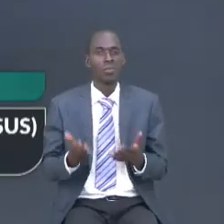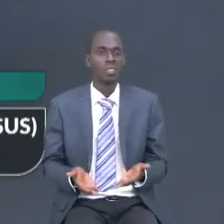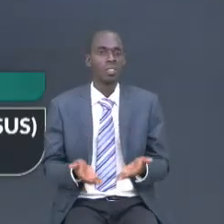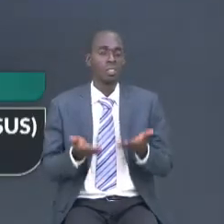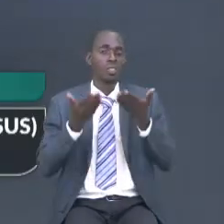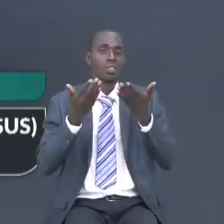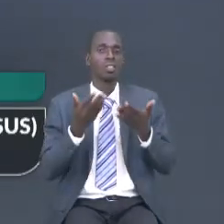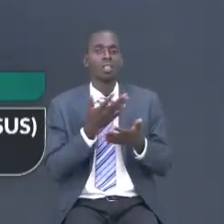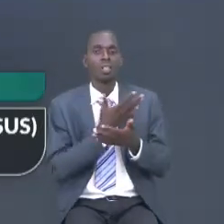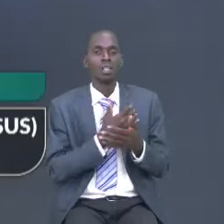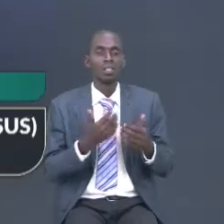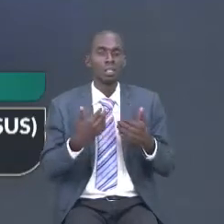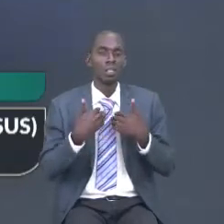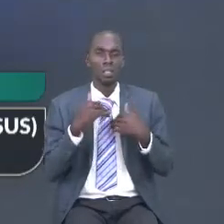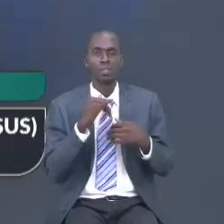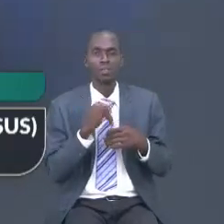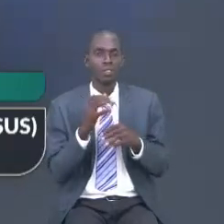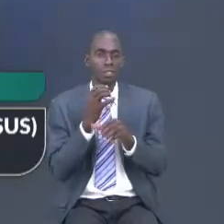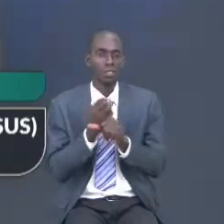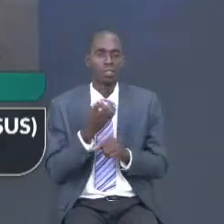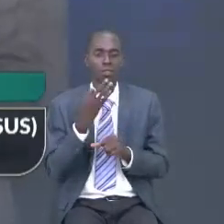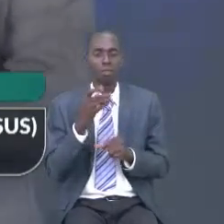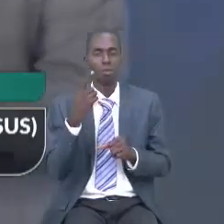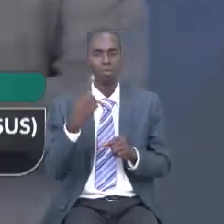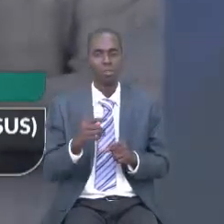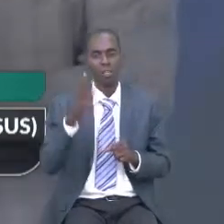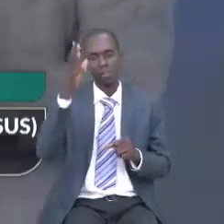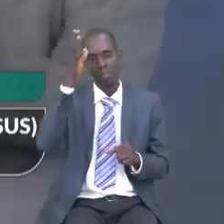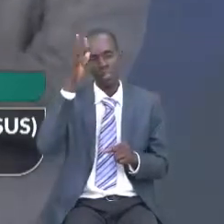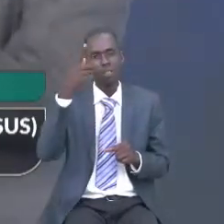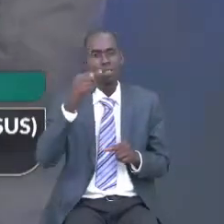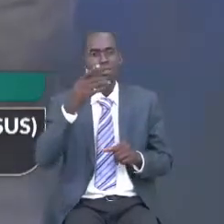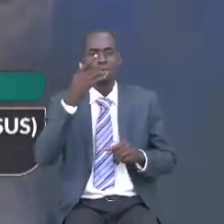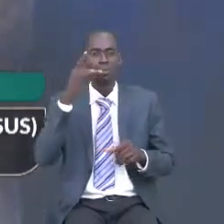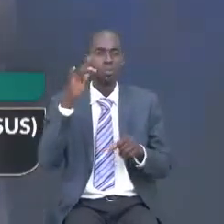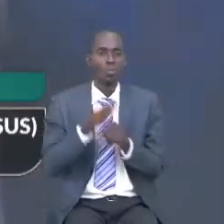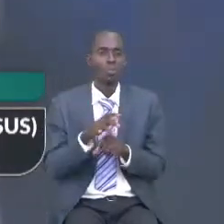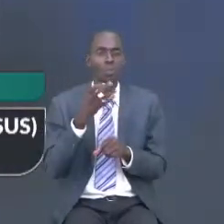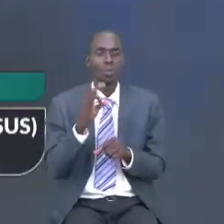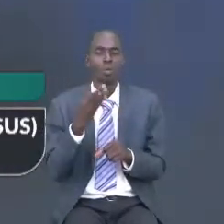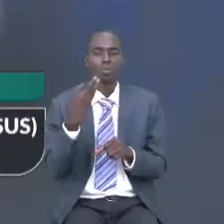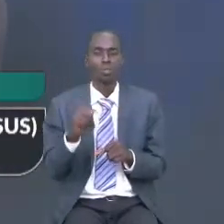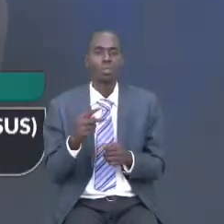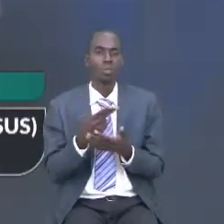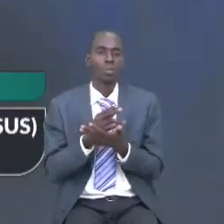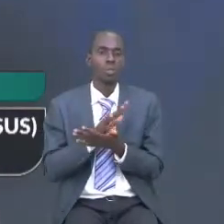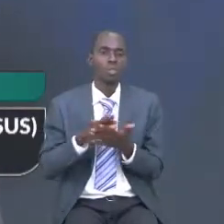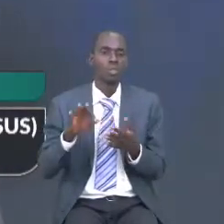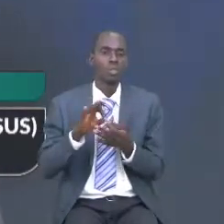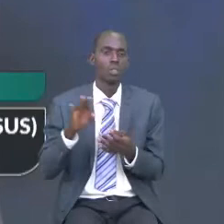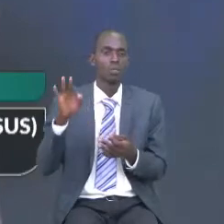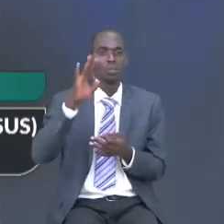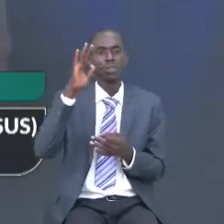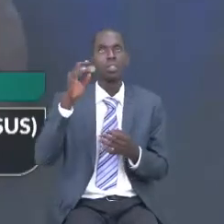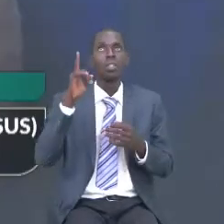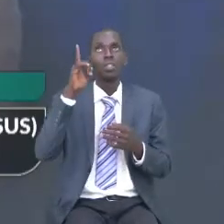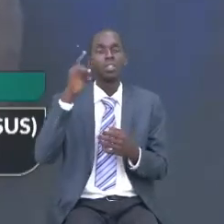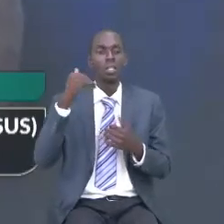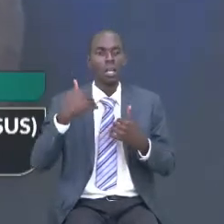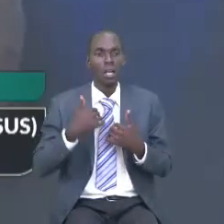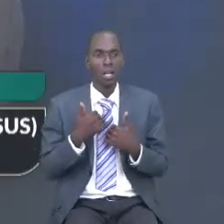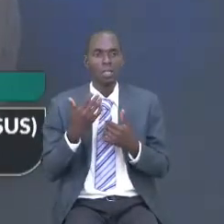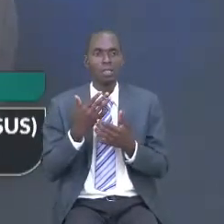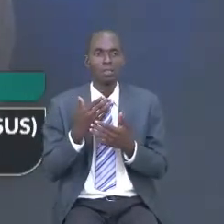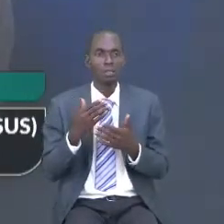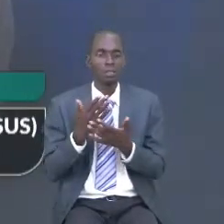having received of the Father the promise of the Holy Ghost, he has shared for this